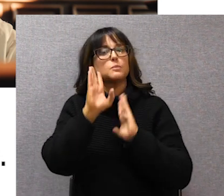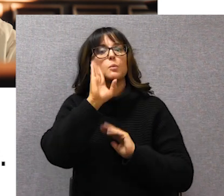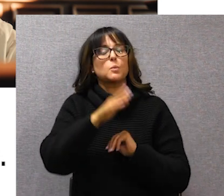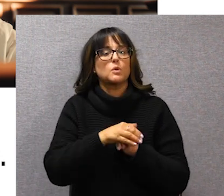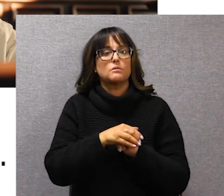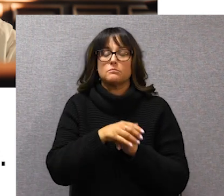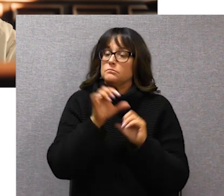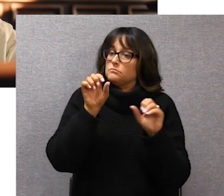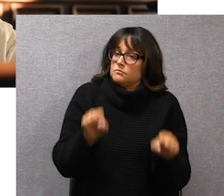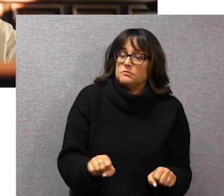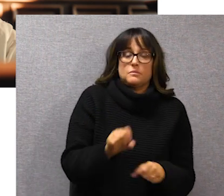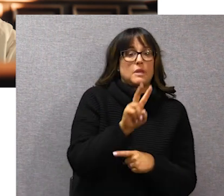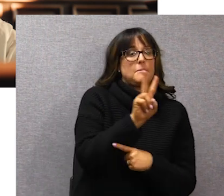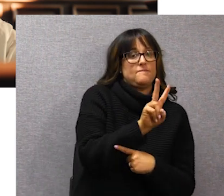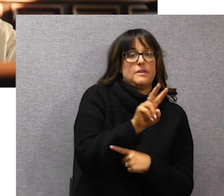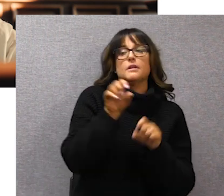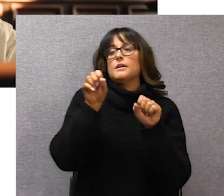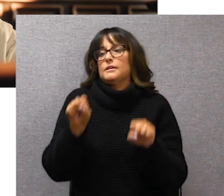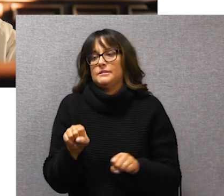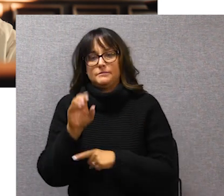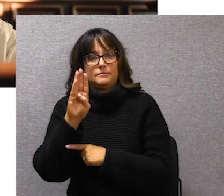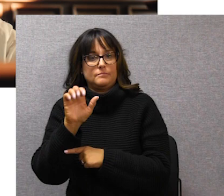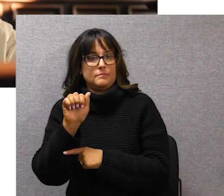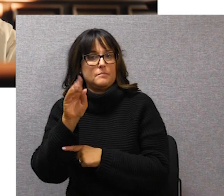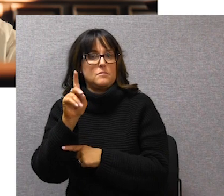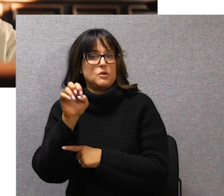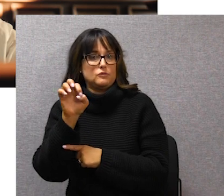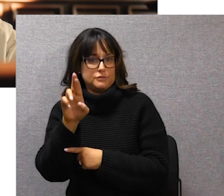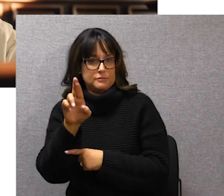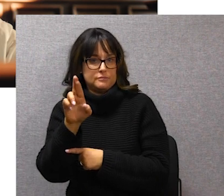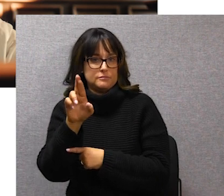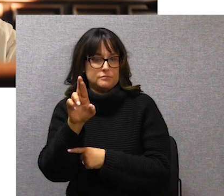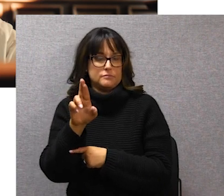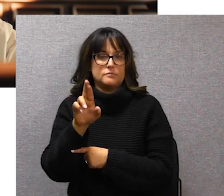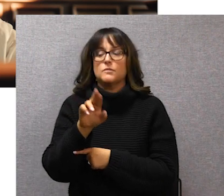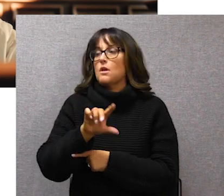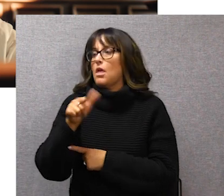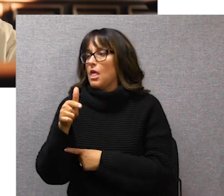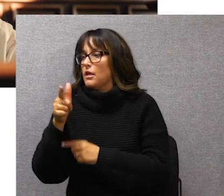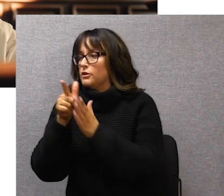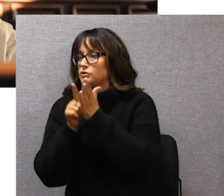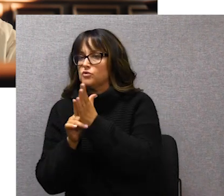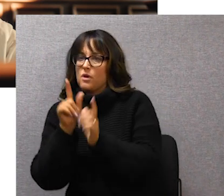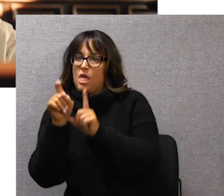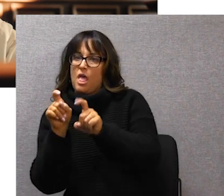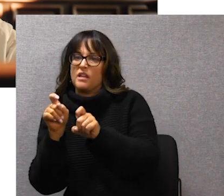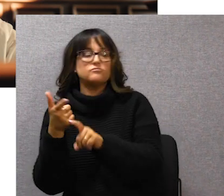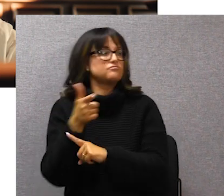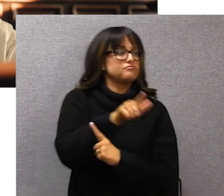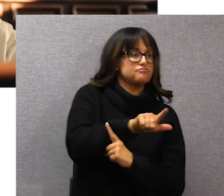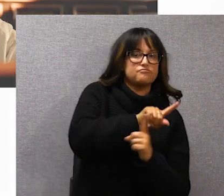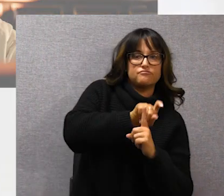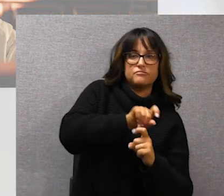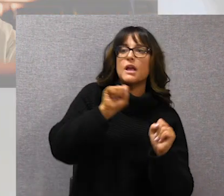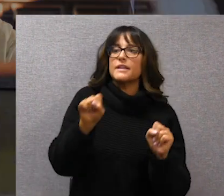victim and the abuser. Each attorney gets a chance to ask each witness questions about what